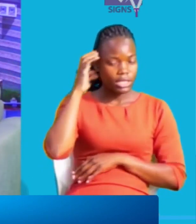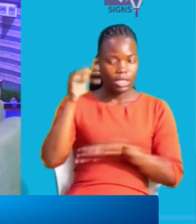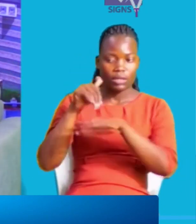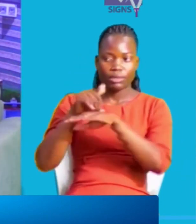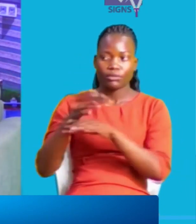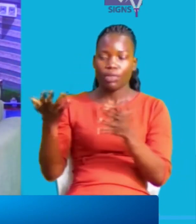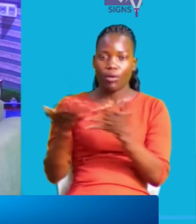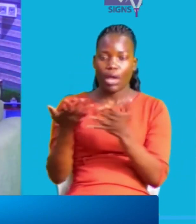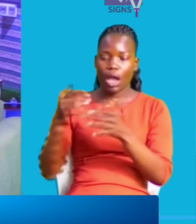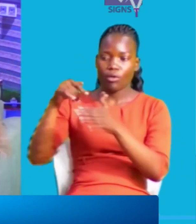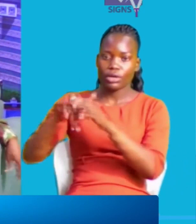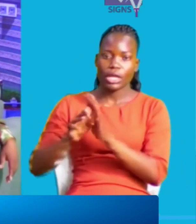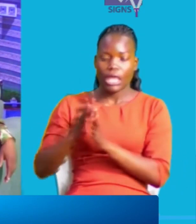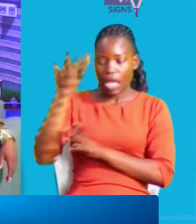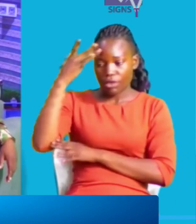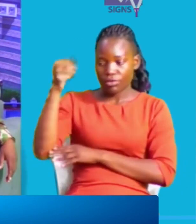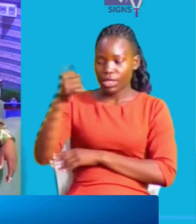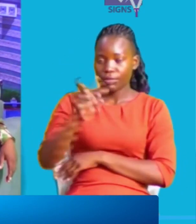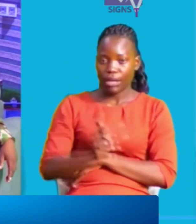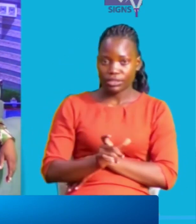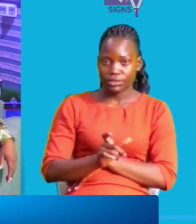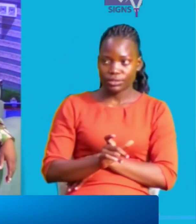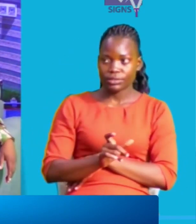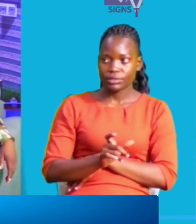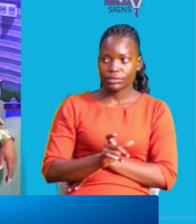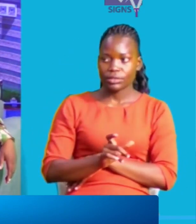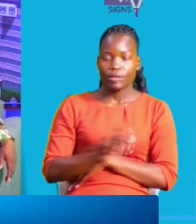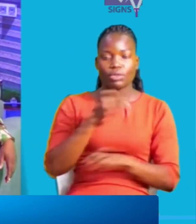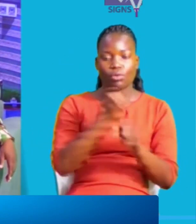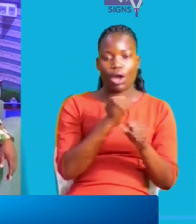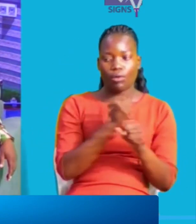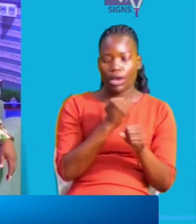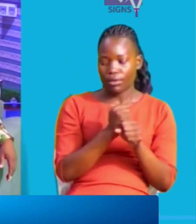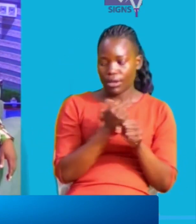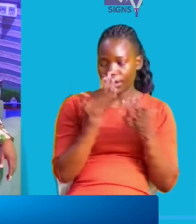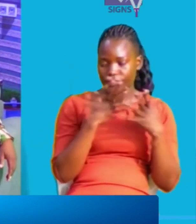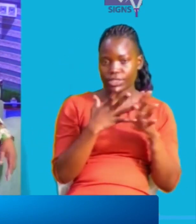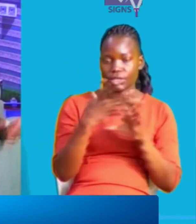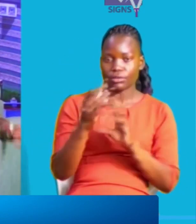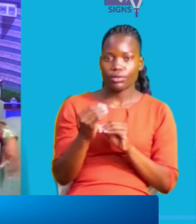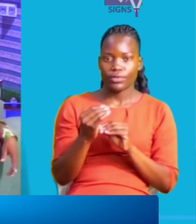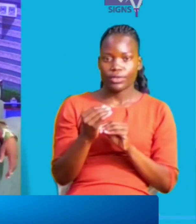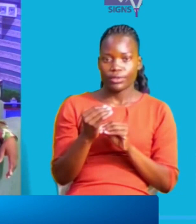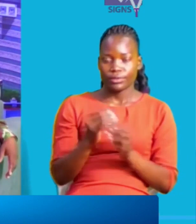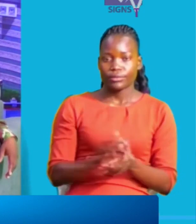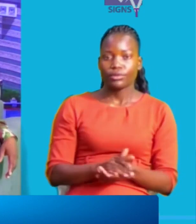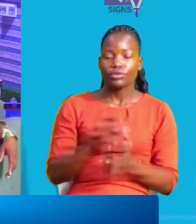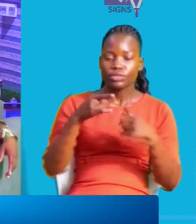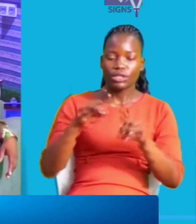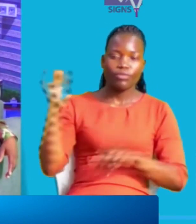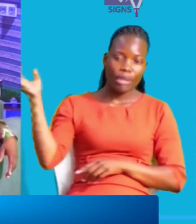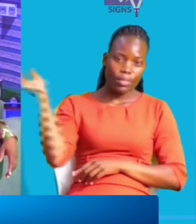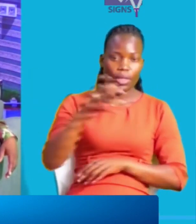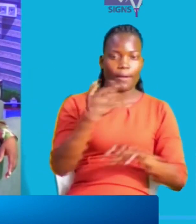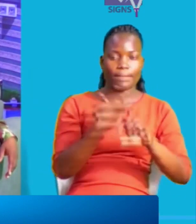Nimetumwa hapa ndani. Mimi hakuna mtu nimejua hapa. Utafanya tu kazi yako. Wewe mwenyewe umenirushia mawe.